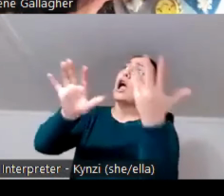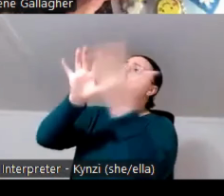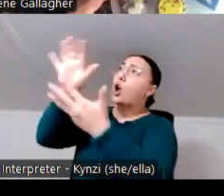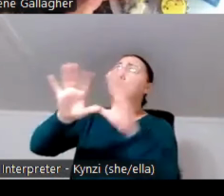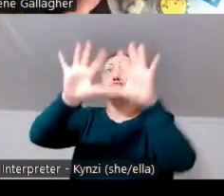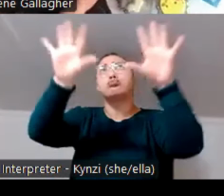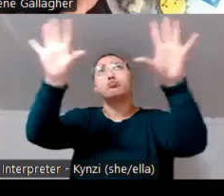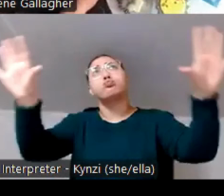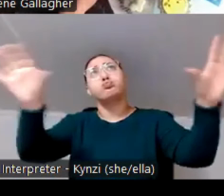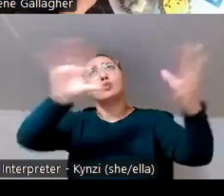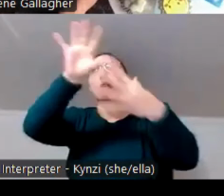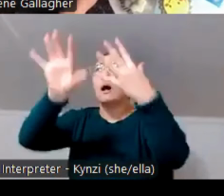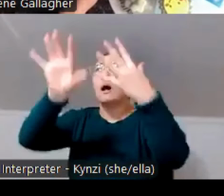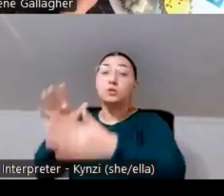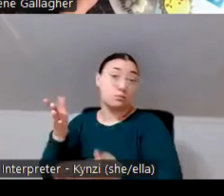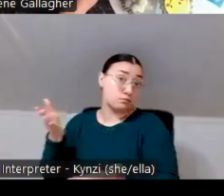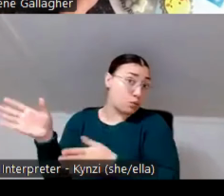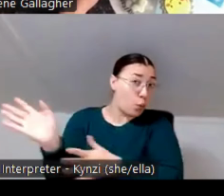It could be windy.